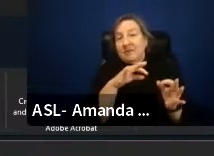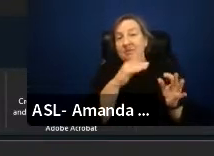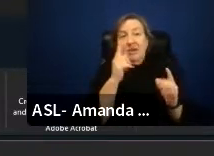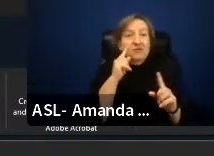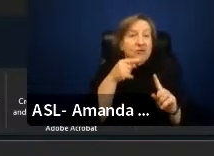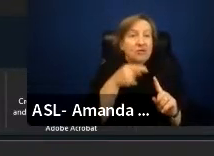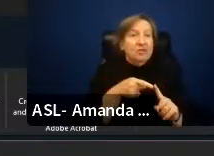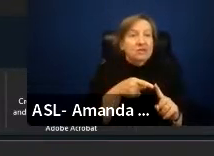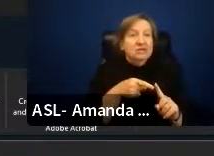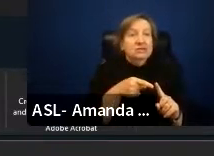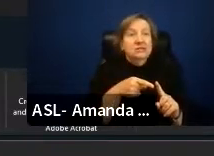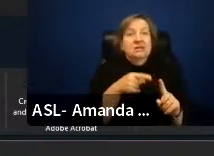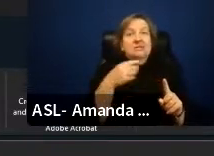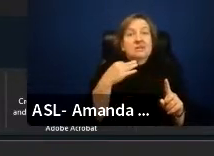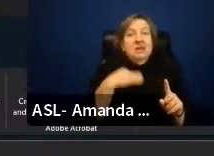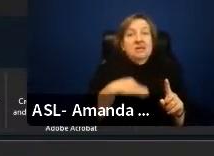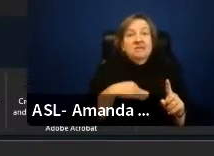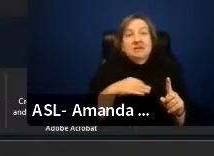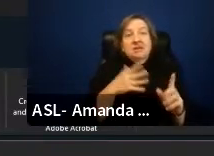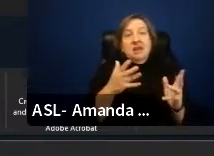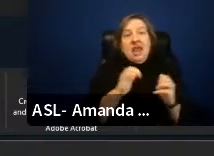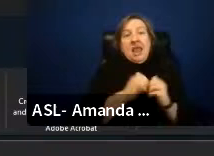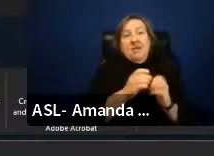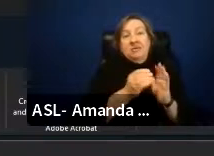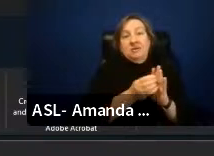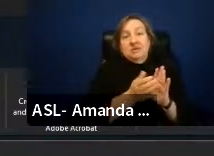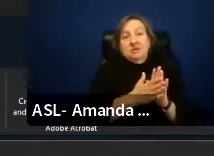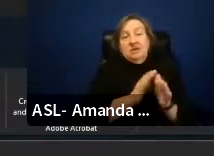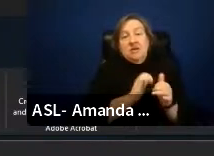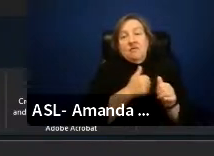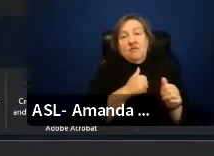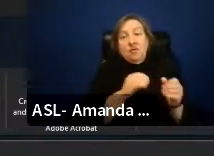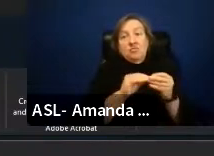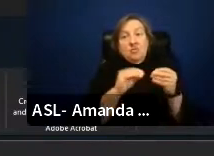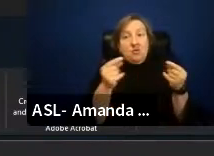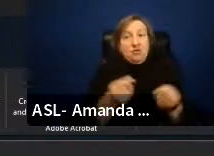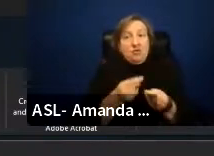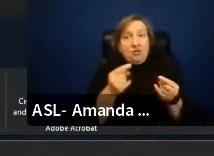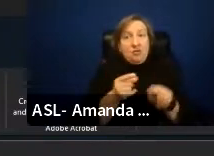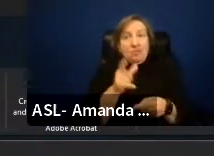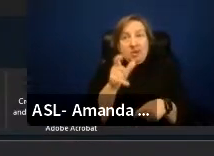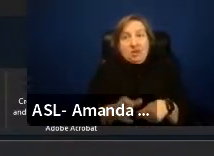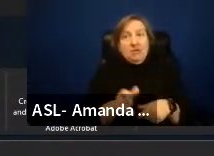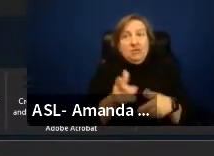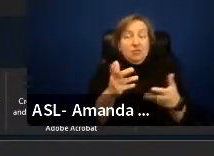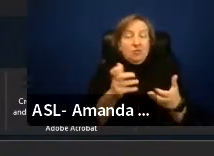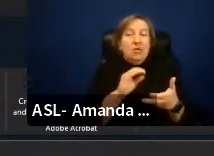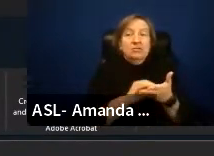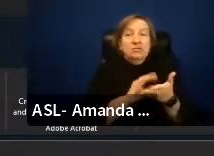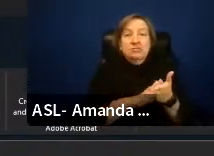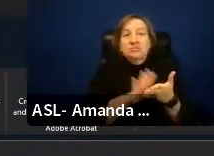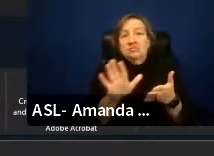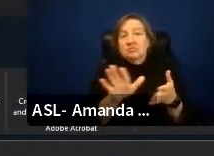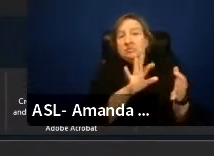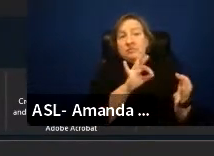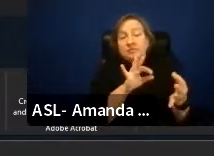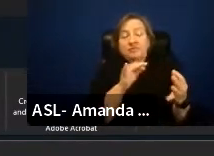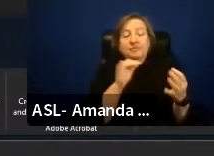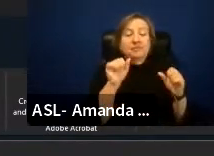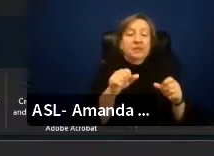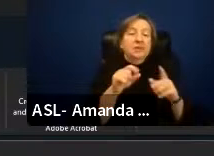this benefit as it's listed in the avoid further harm category. We do want to capture some feedback there so we can